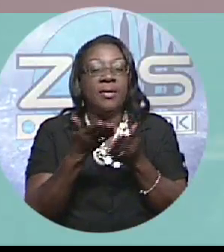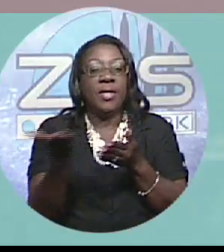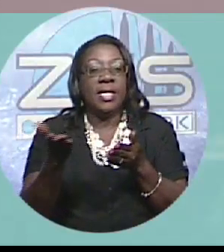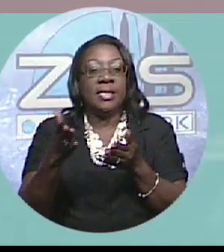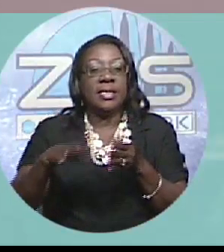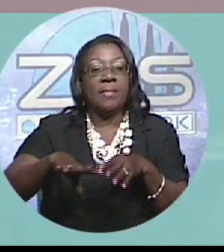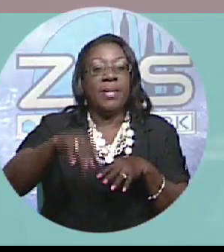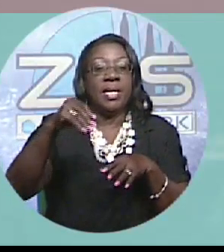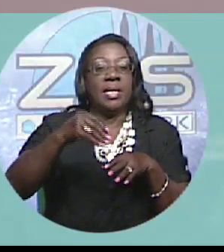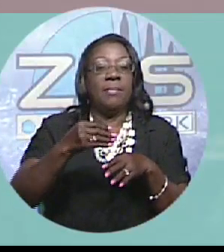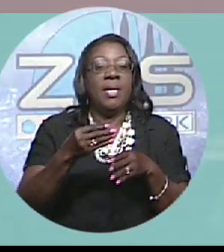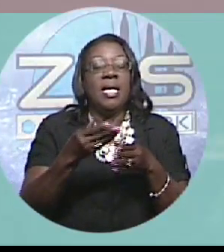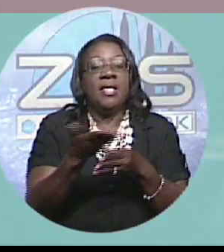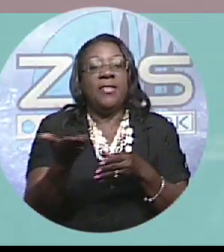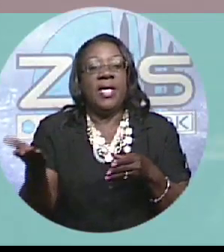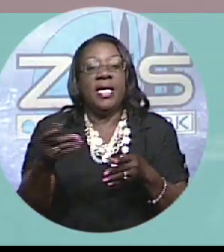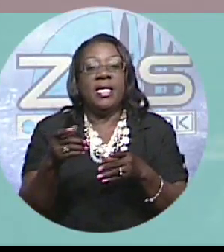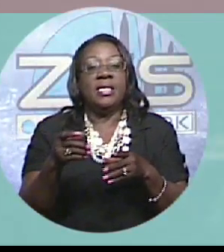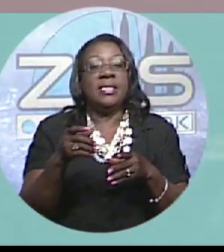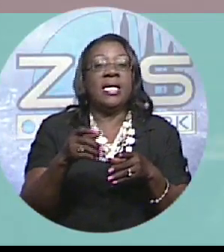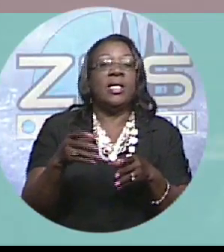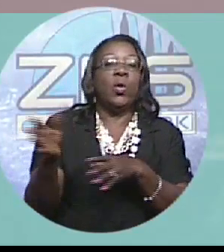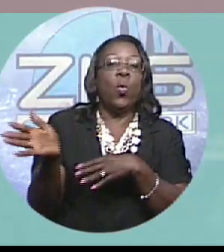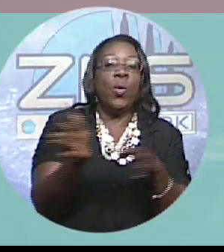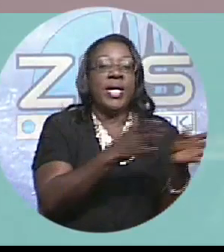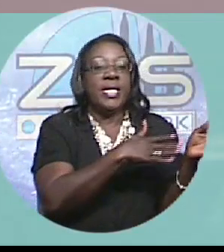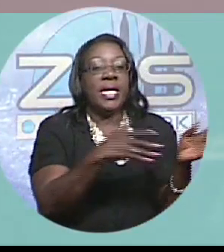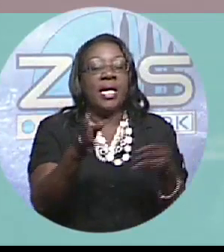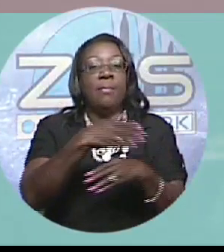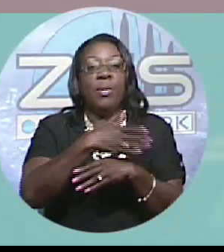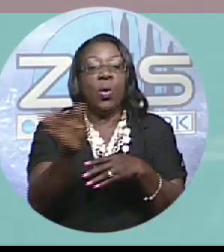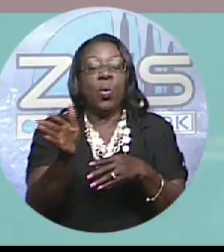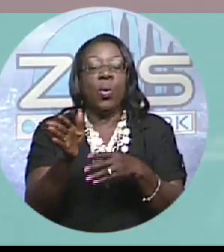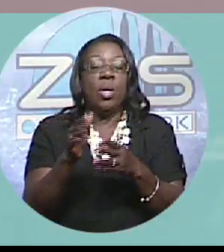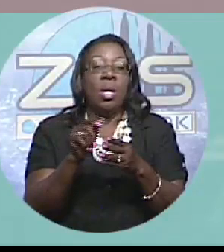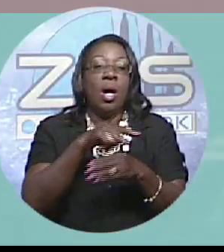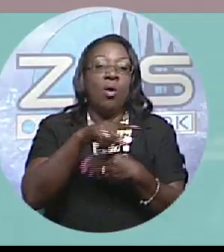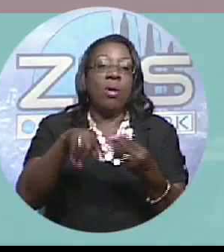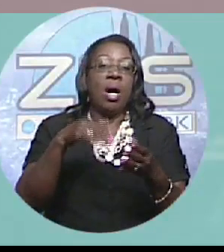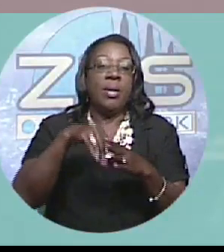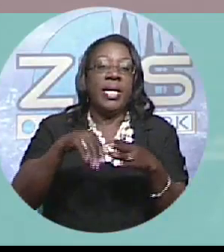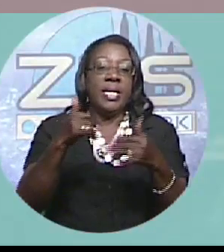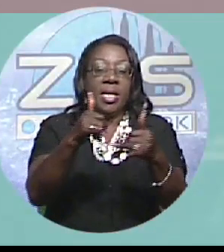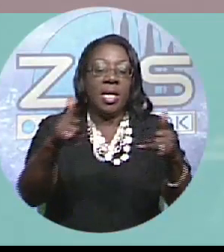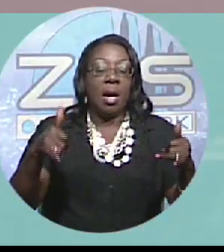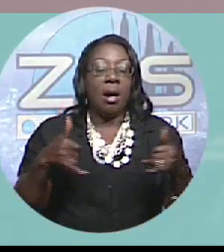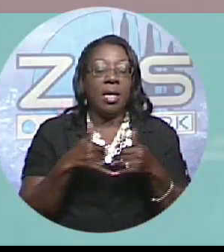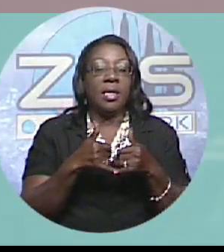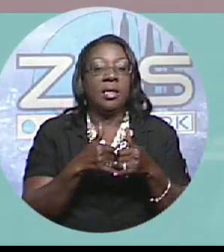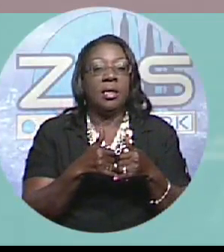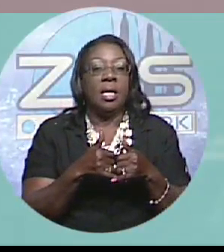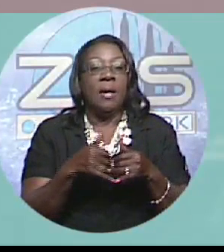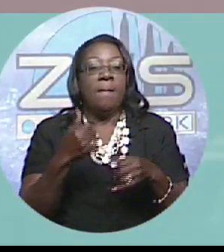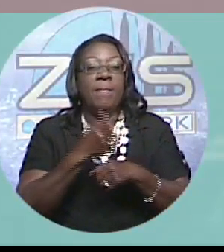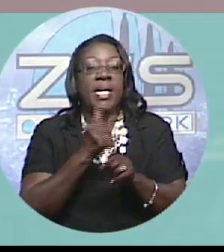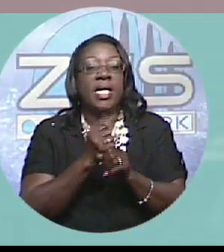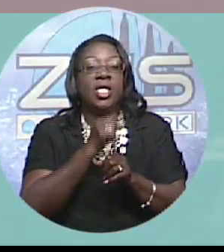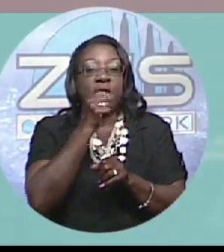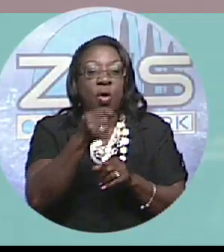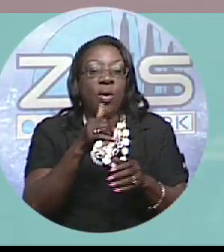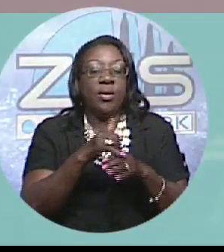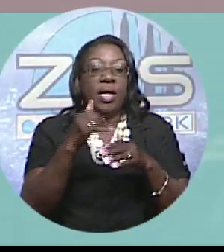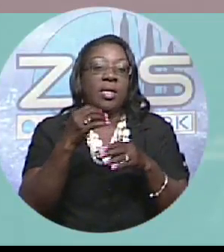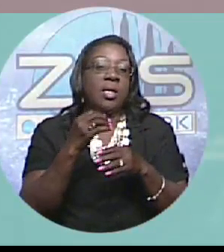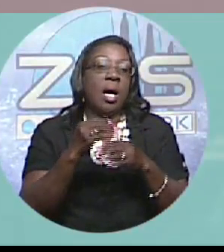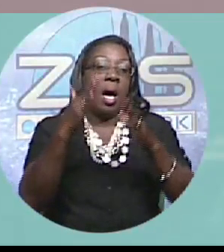picking up stuff that the wind can blow around and ensuring that those persons who may need help during